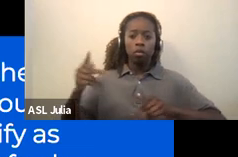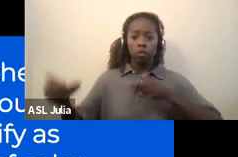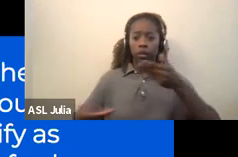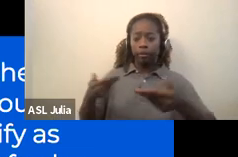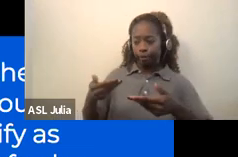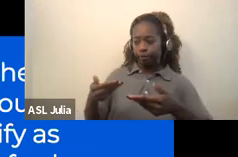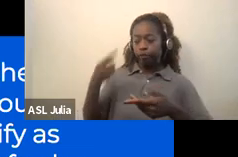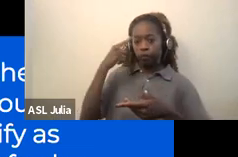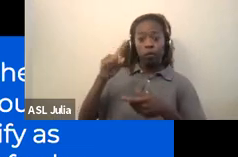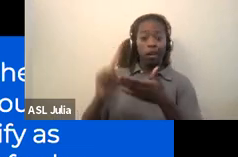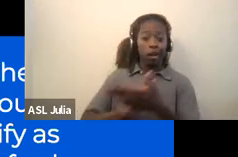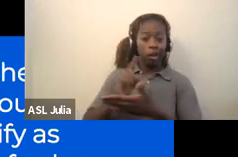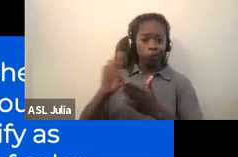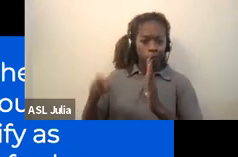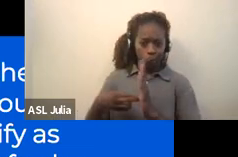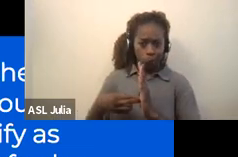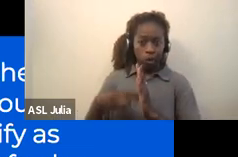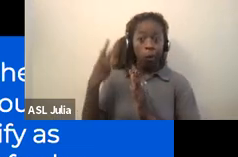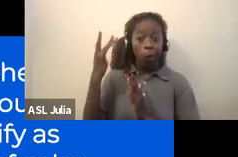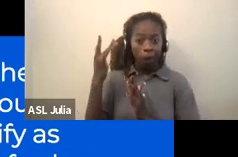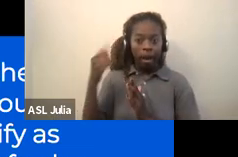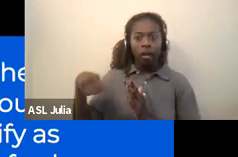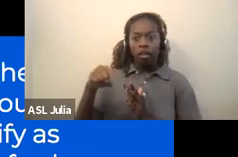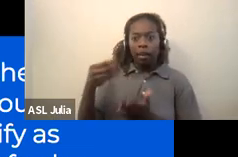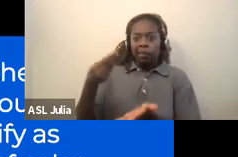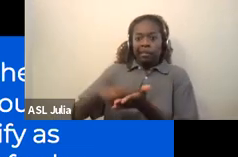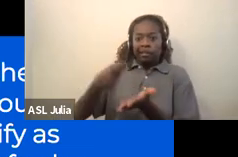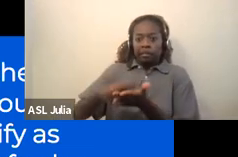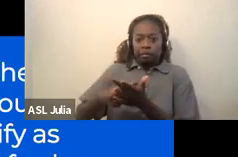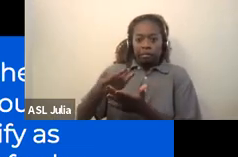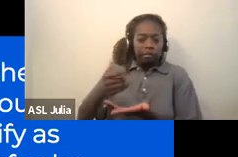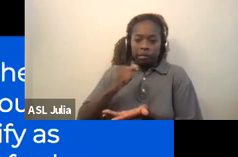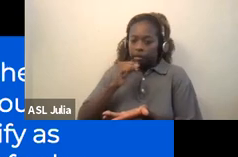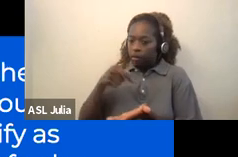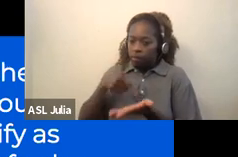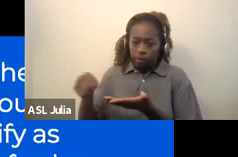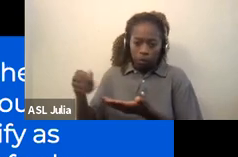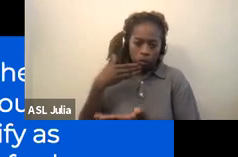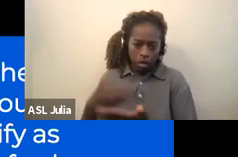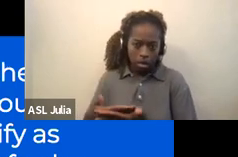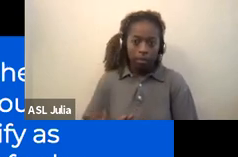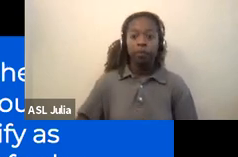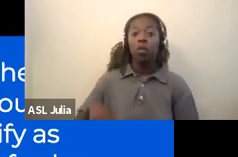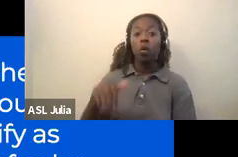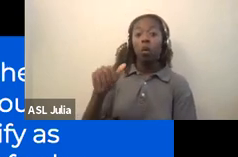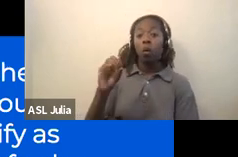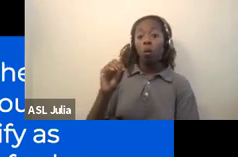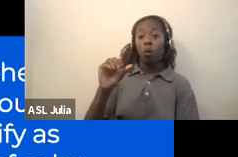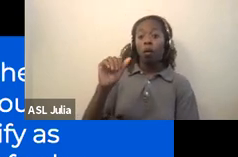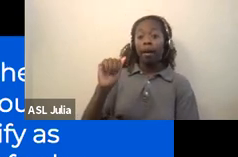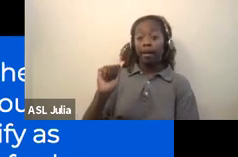year as there are some of the lowest paid roles in the district ohc has been working to support these